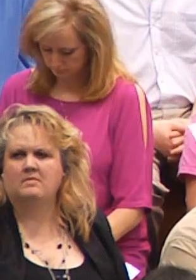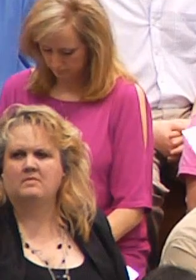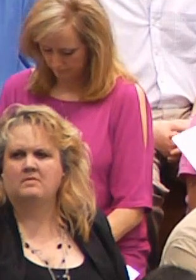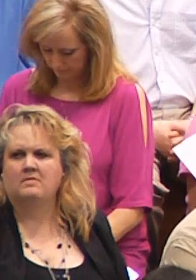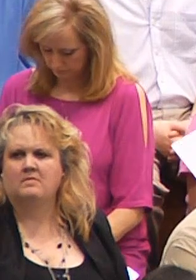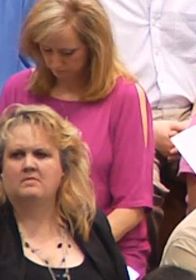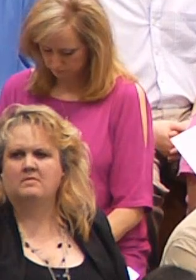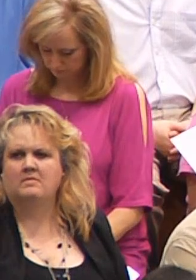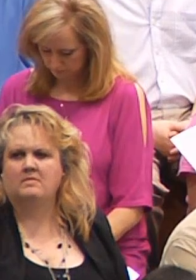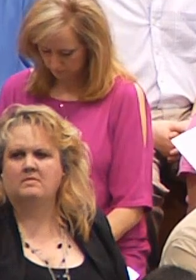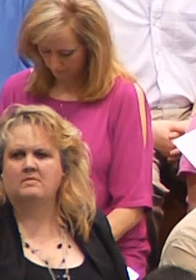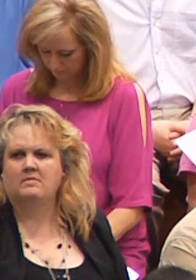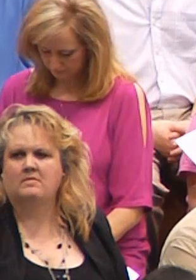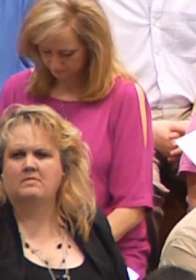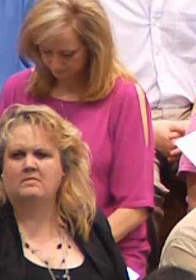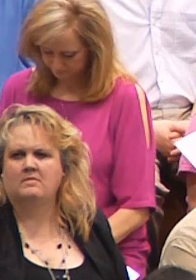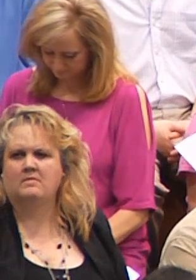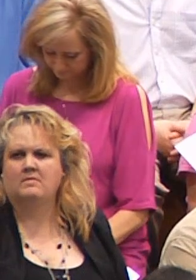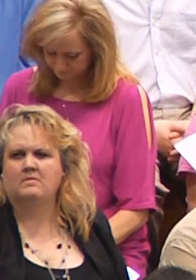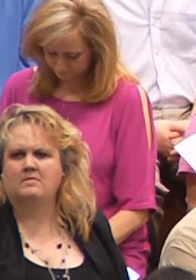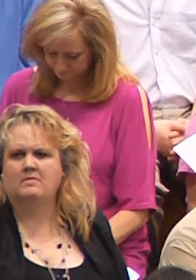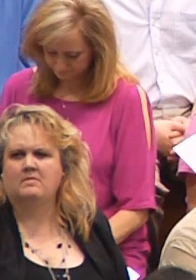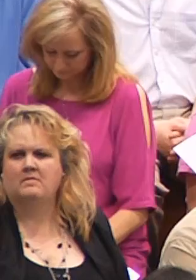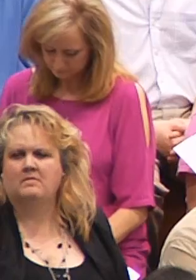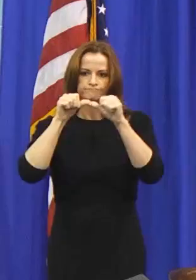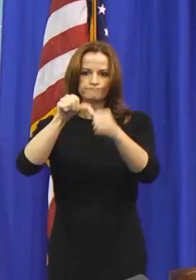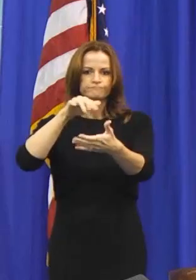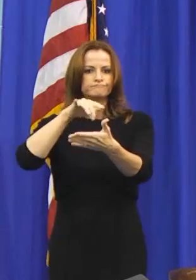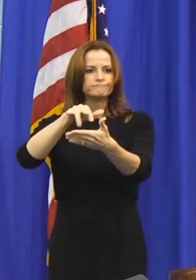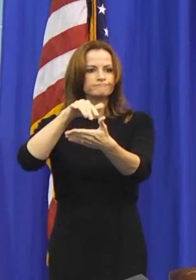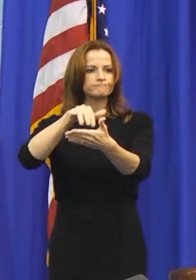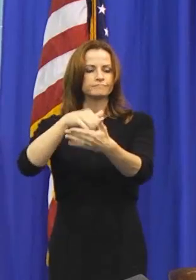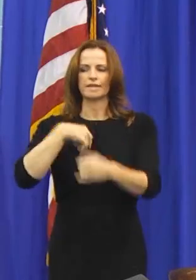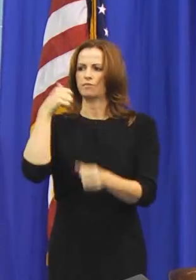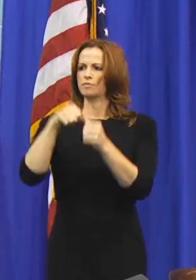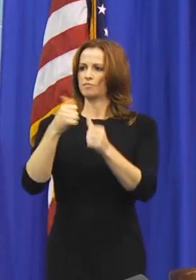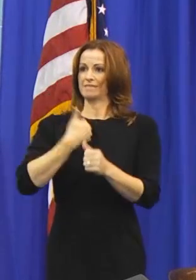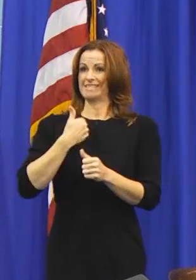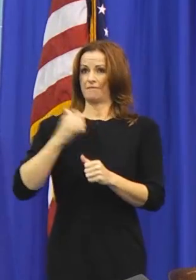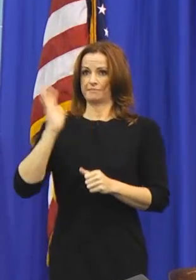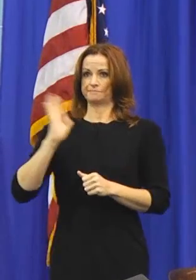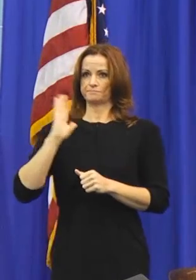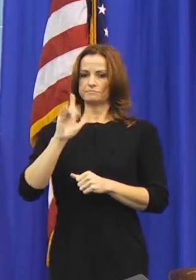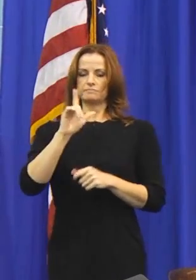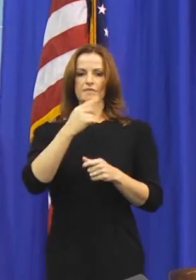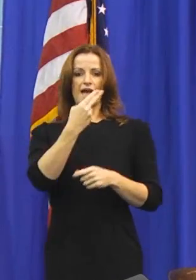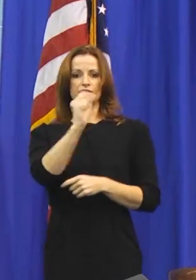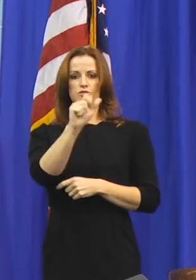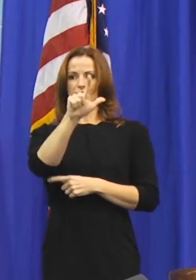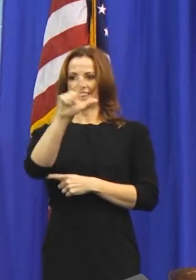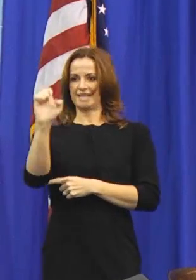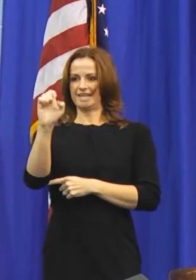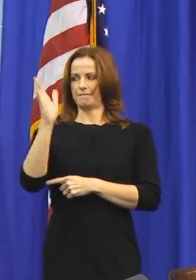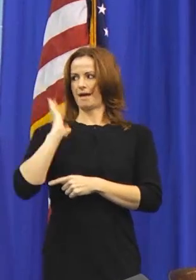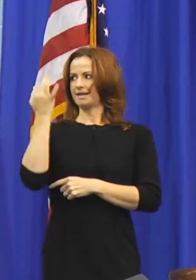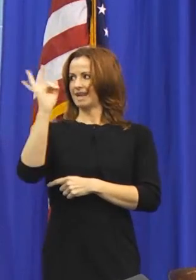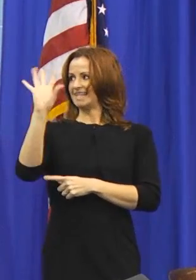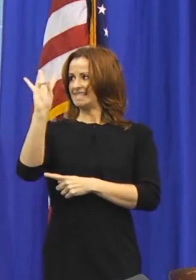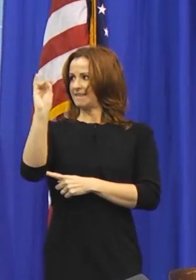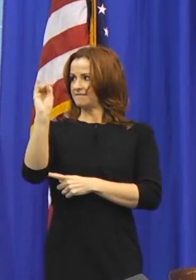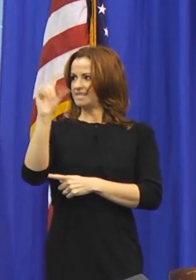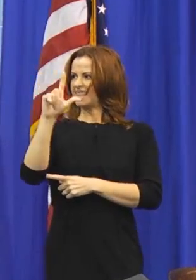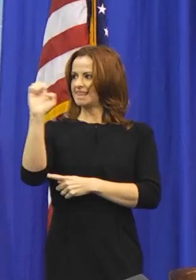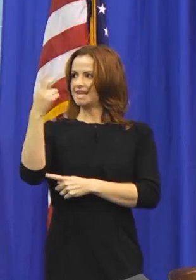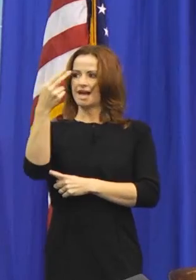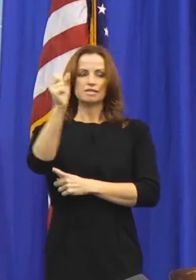Calhoun, I went to Calhoun at Lee High School in Huntsville. This was in the 70s, and I was